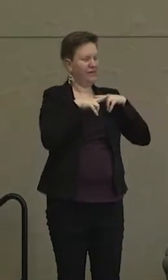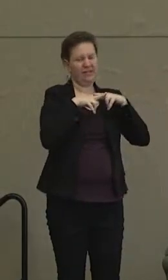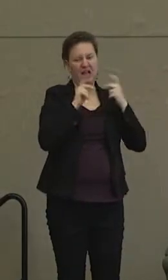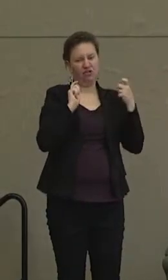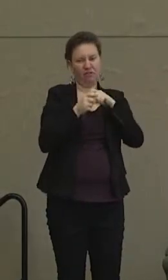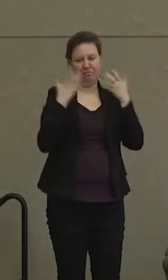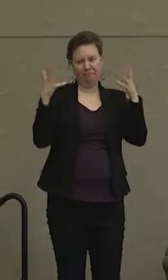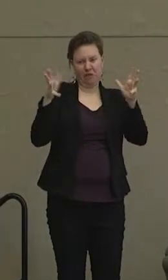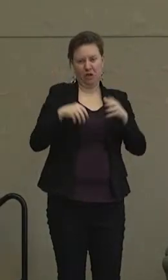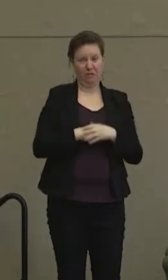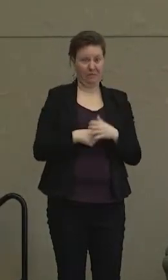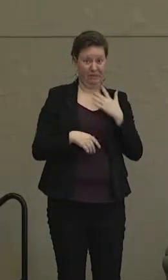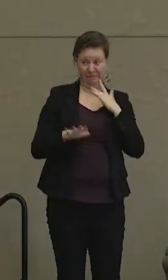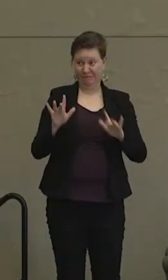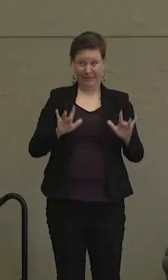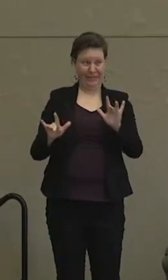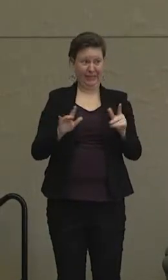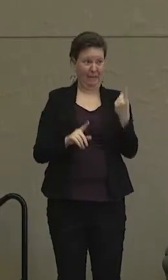Oh, okay, I did something.